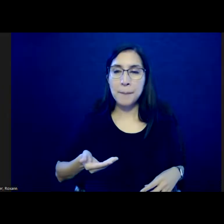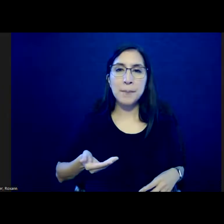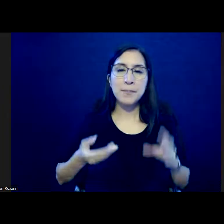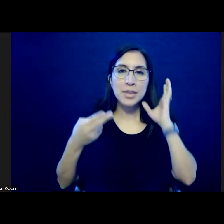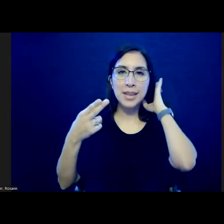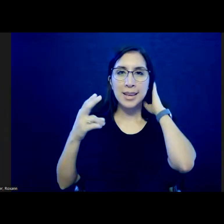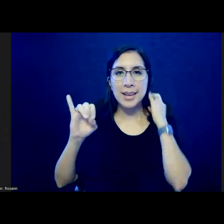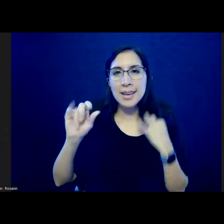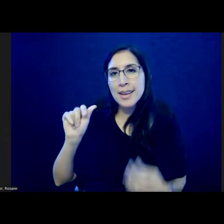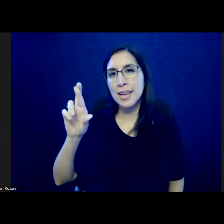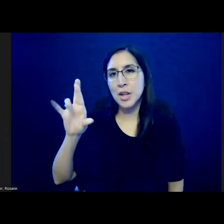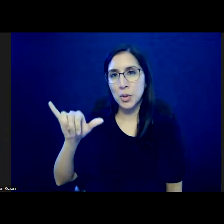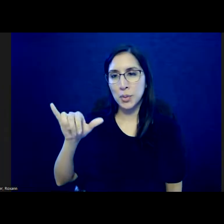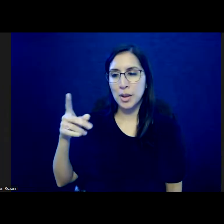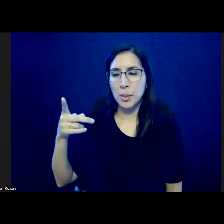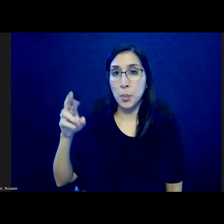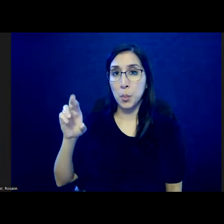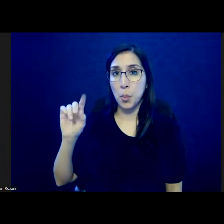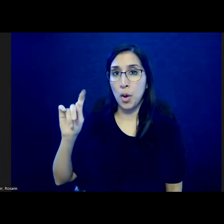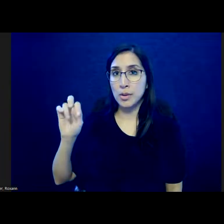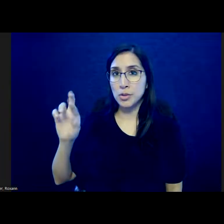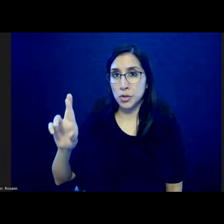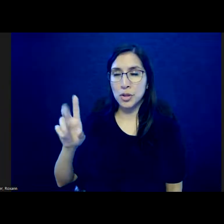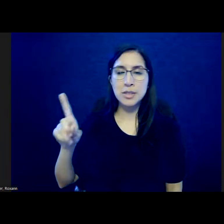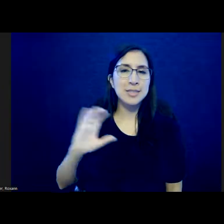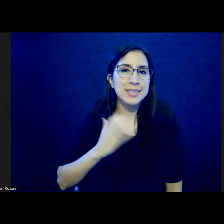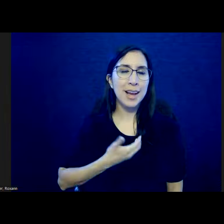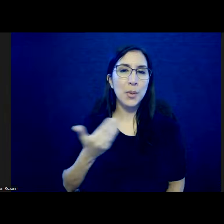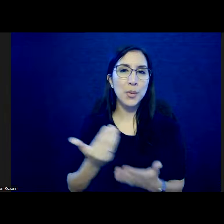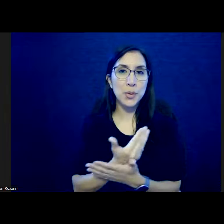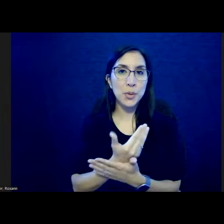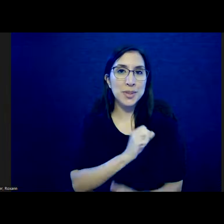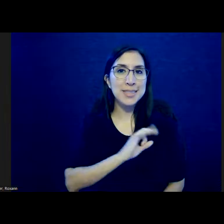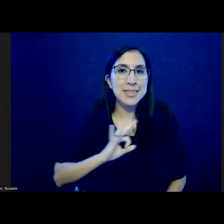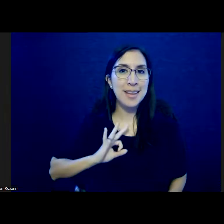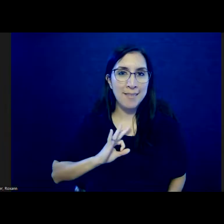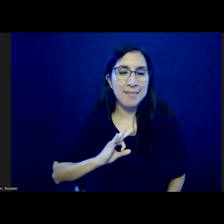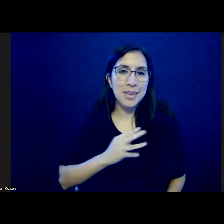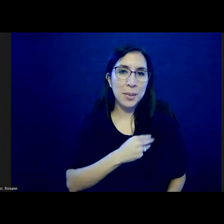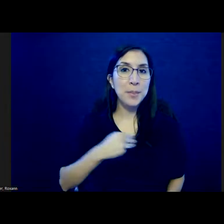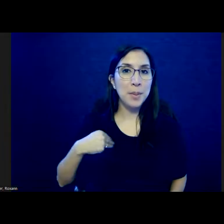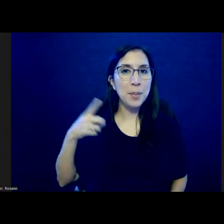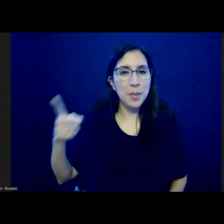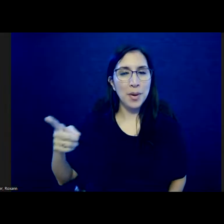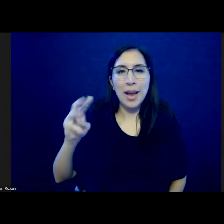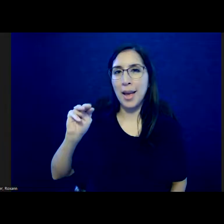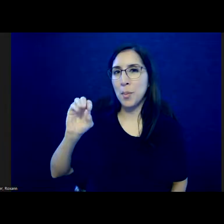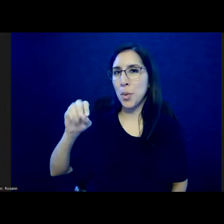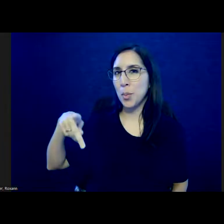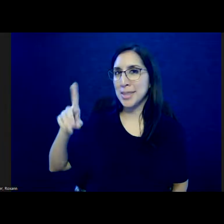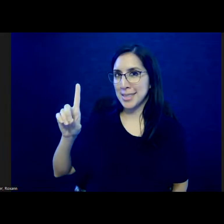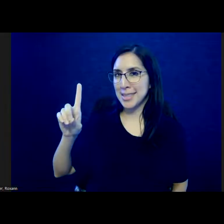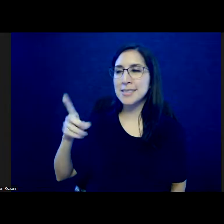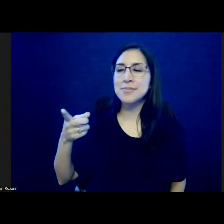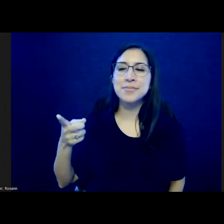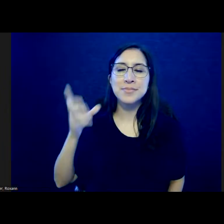Hillary Percher. She is our new staff member at the Mayor's Office for People with Disabilities.